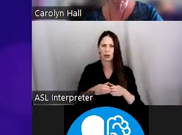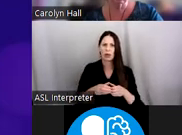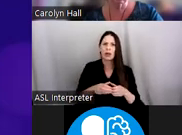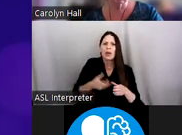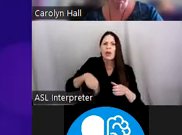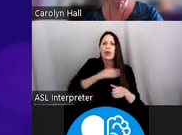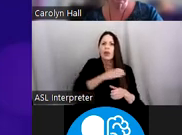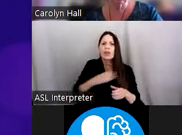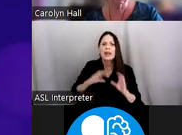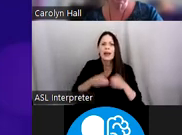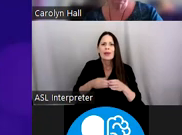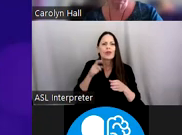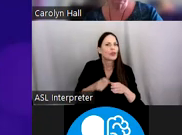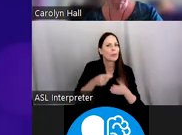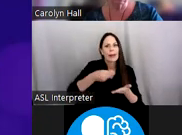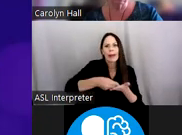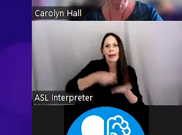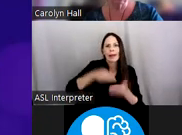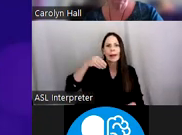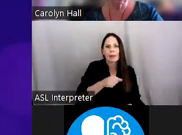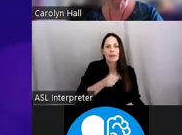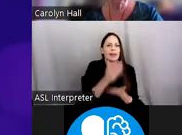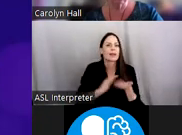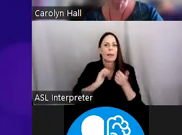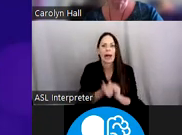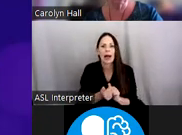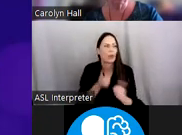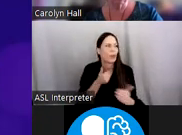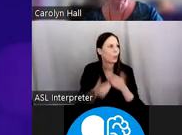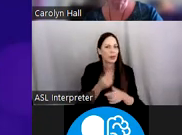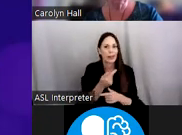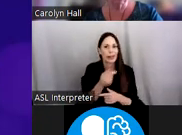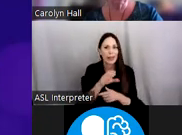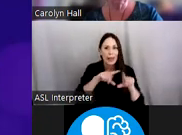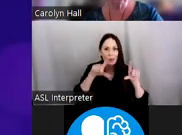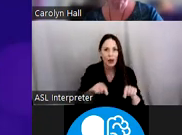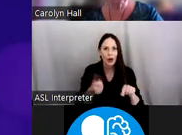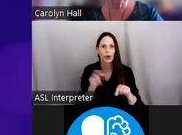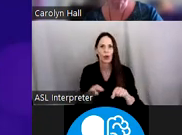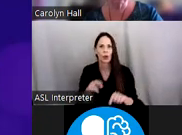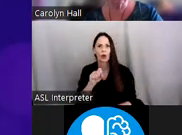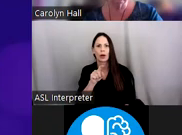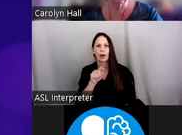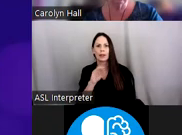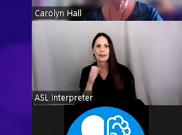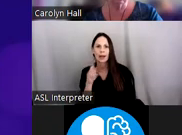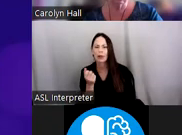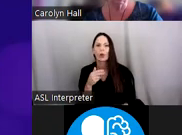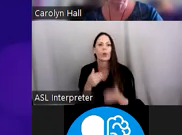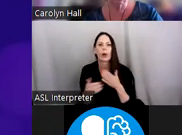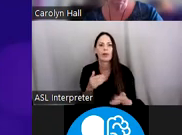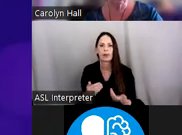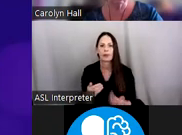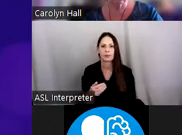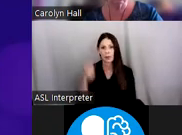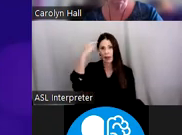whether it be a gift card or a stipend or whatever. Yep. And I guess the mental health centers can reimburse those